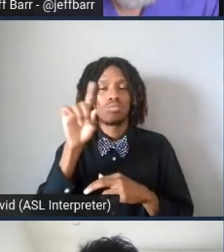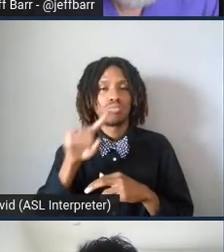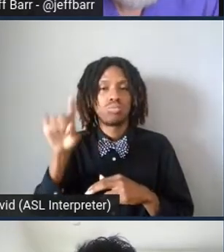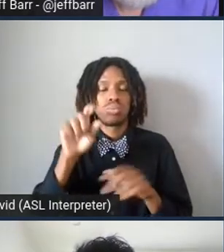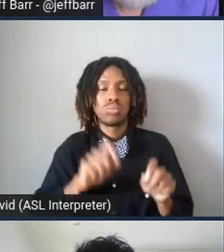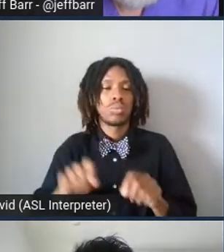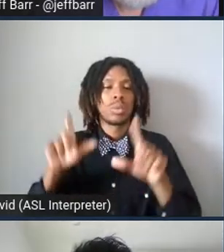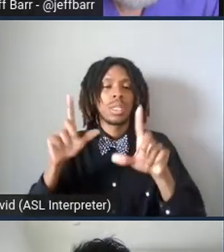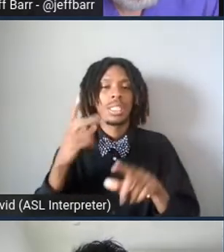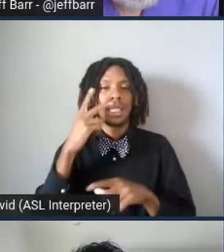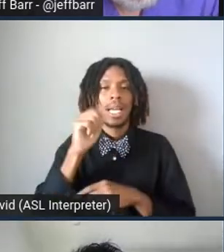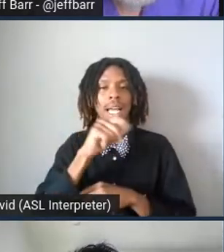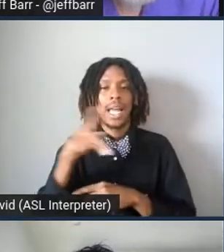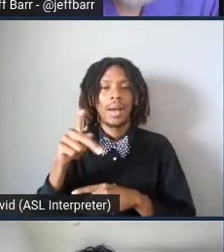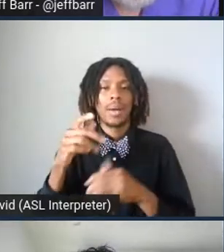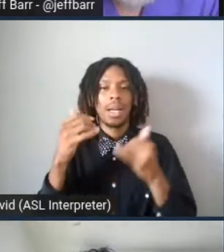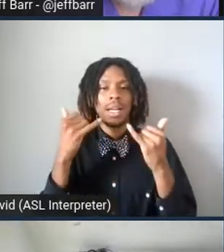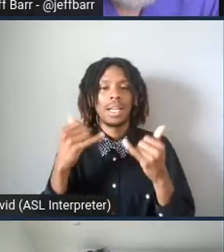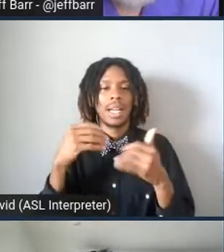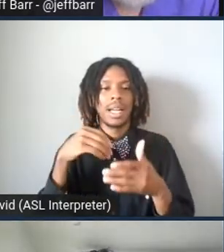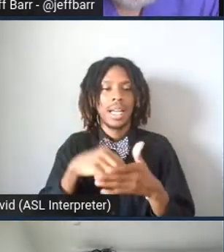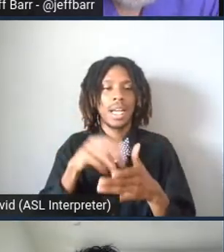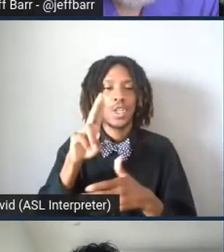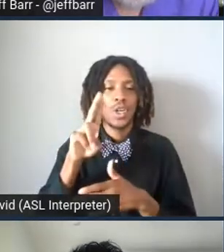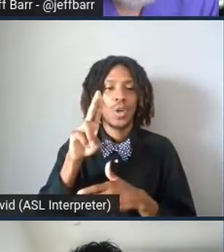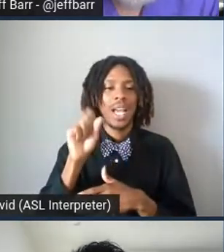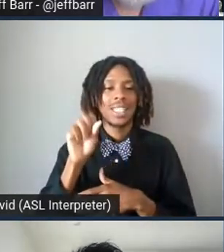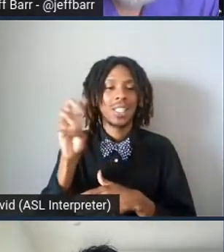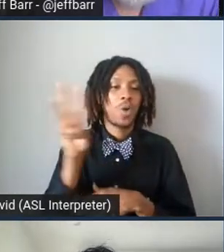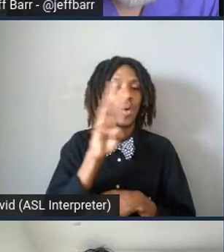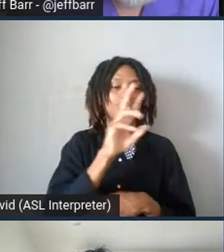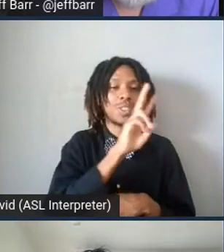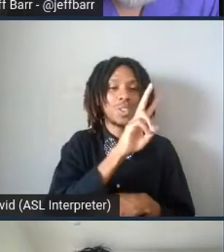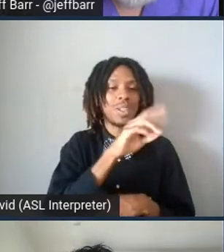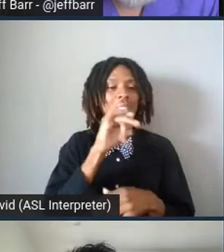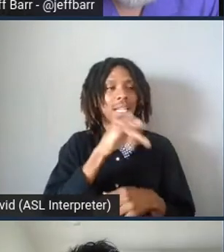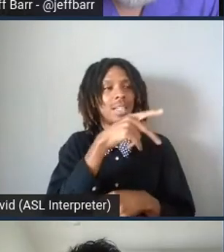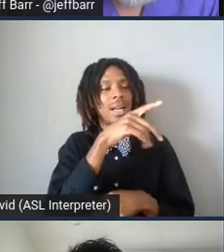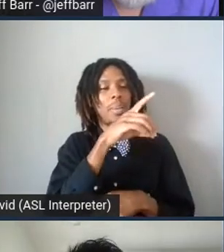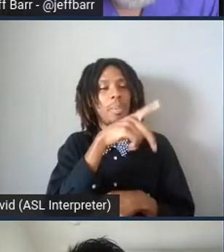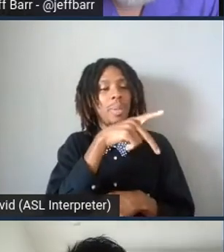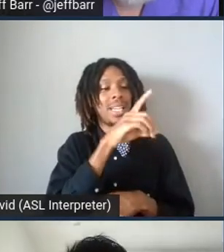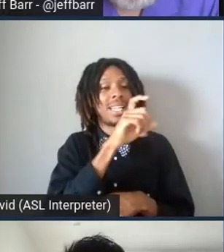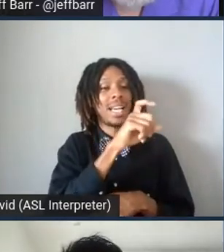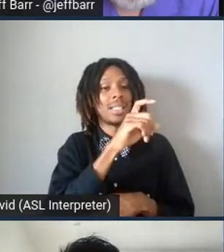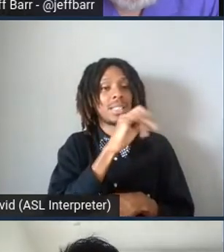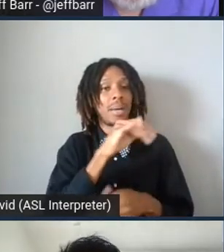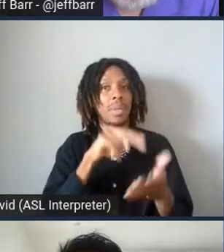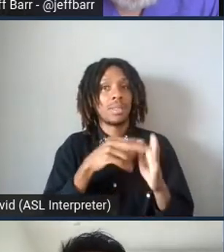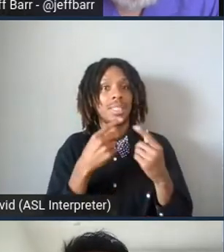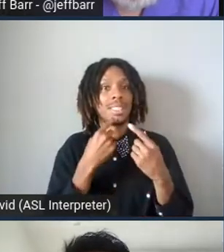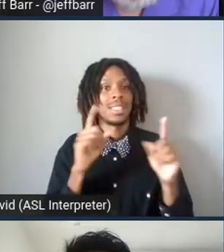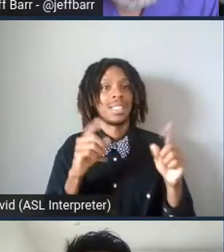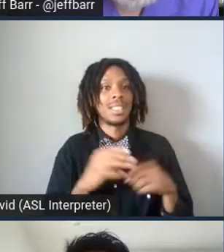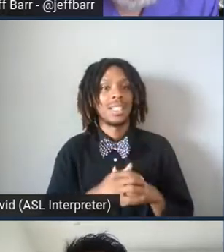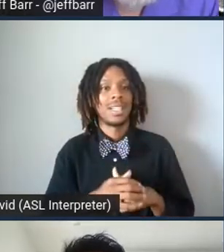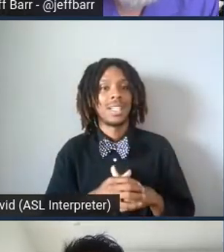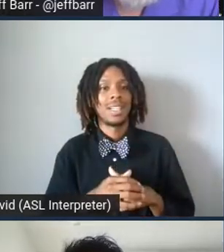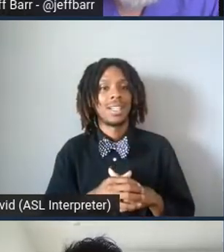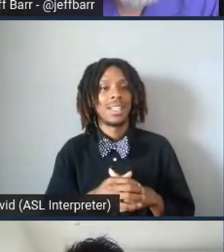our application will be now in US West 2, which is PDX. So our failover action is successful. Yay.